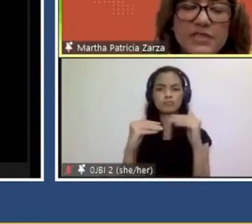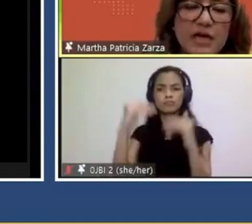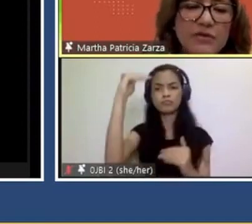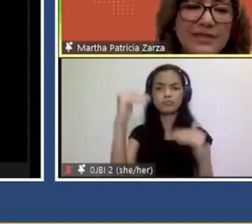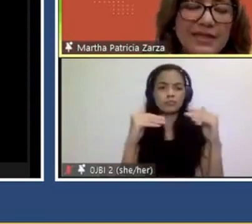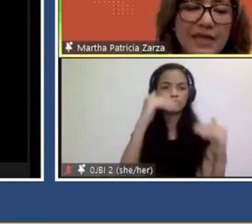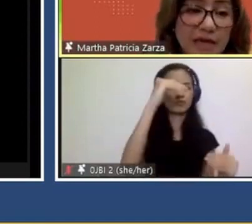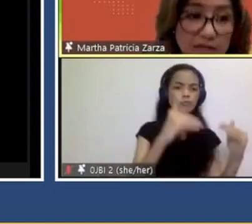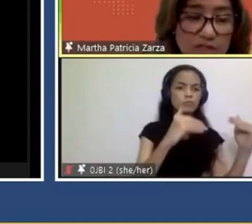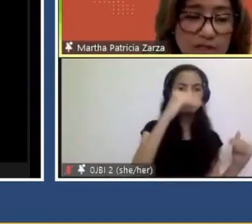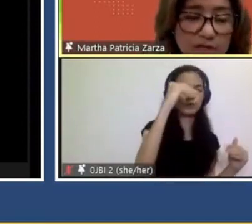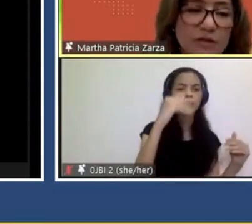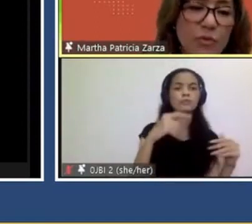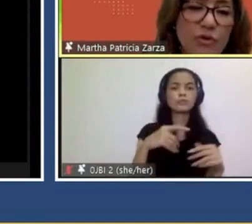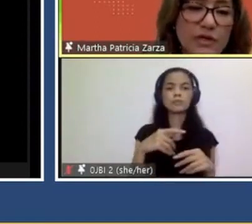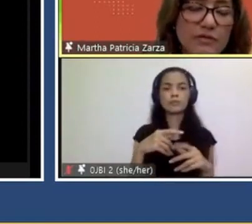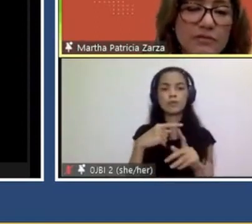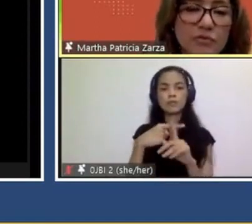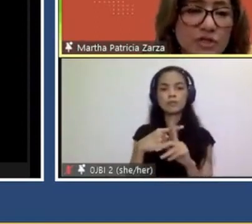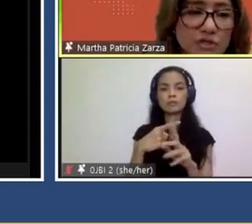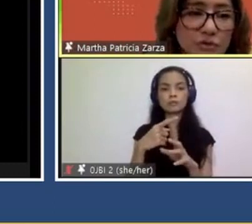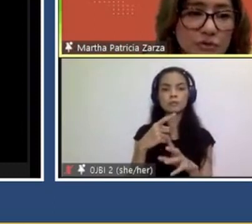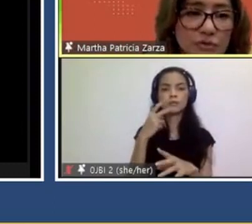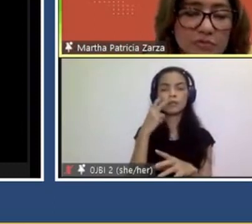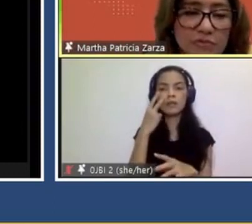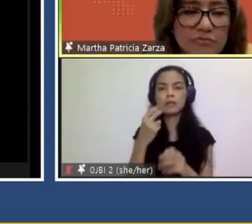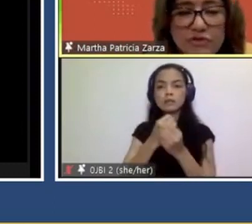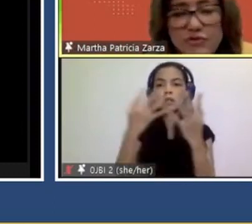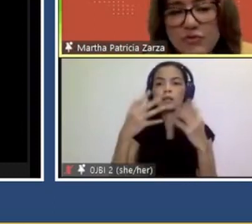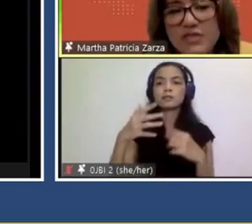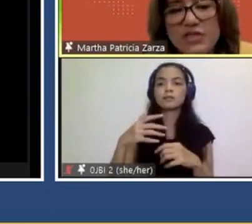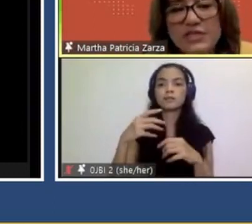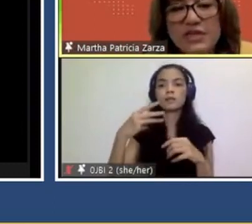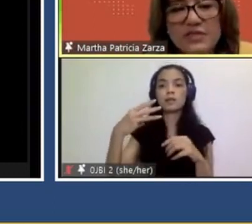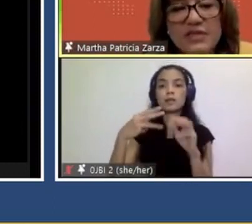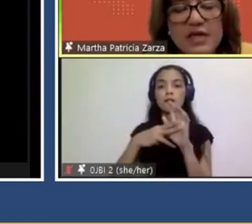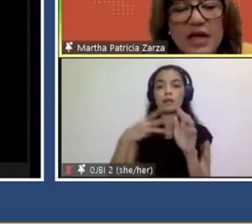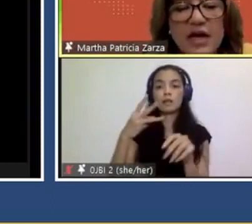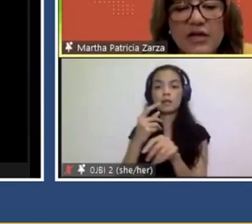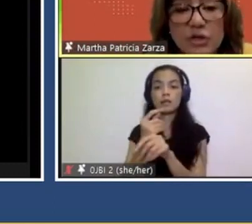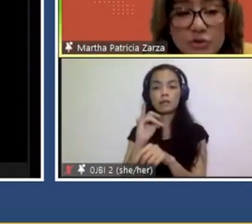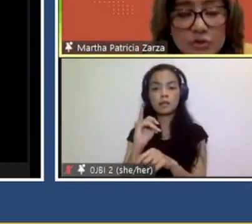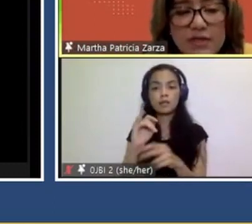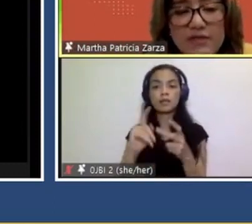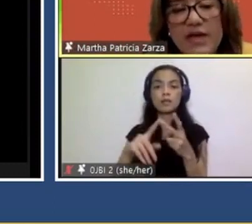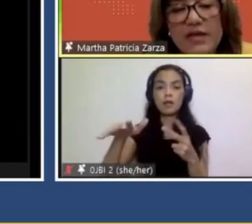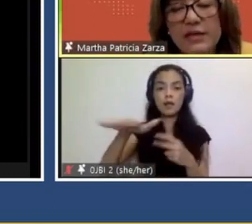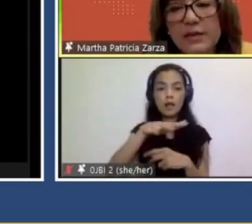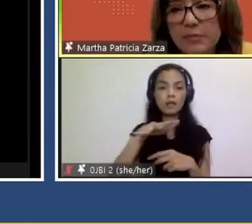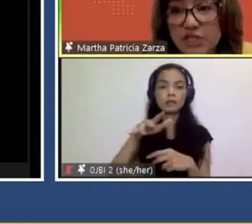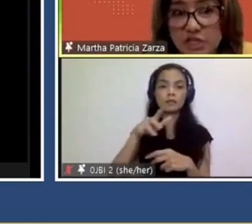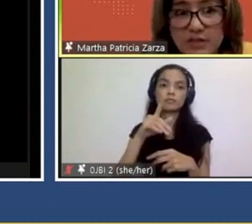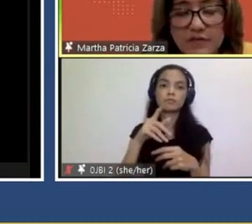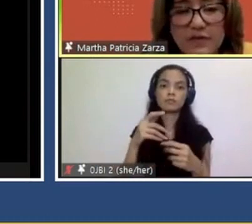it points out that energy and water, to mention just two essential services, are usually